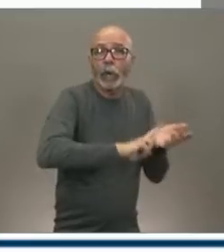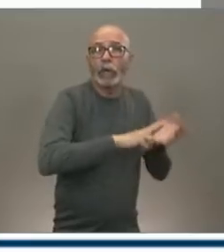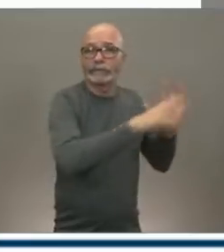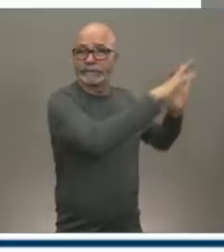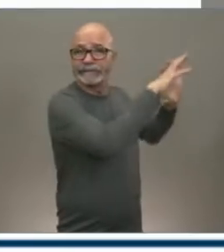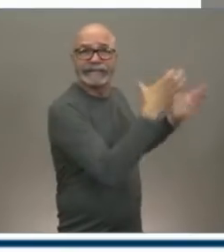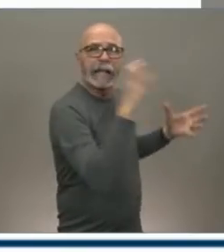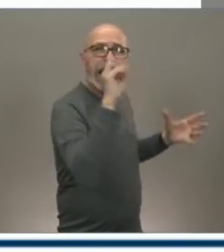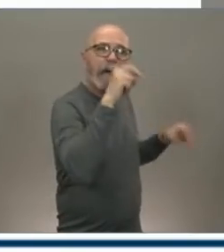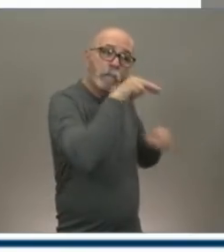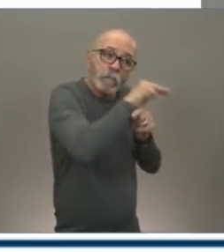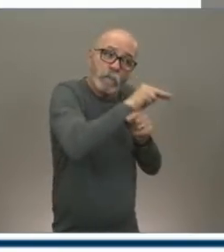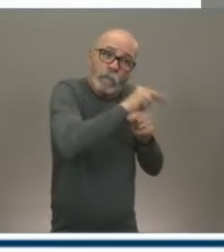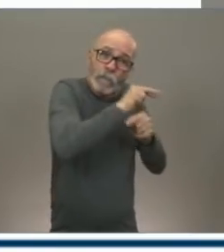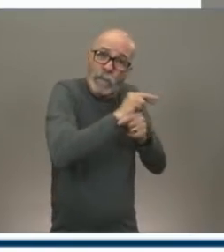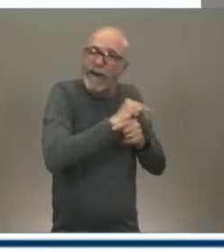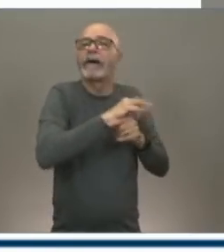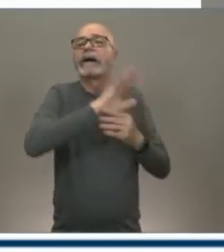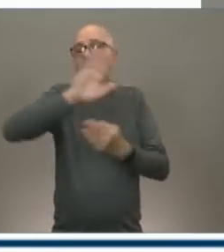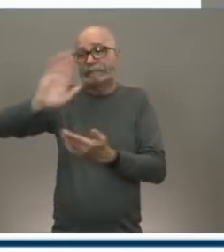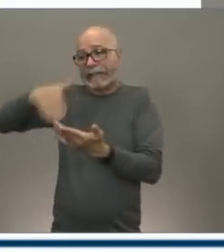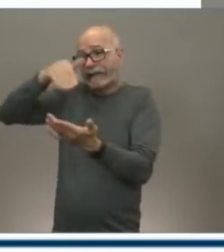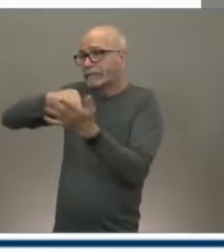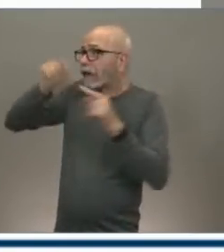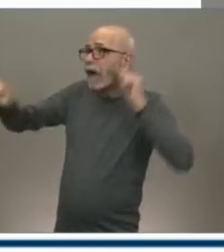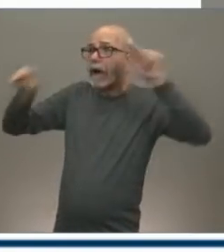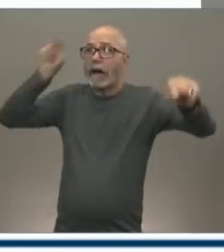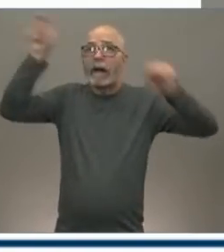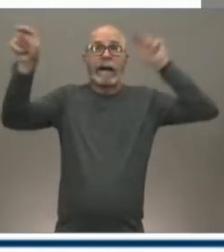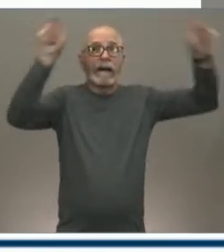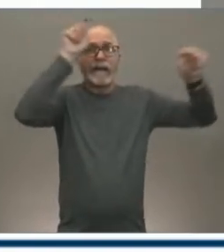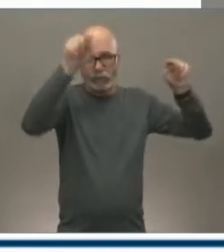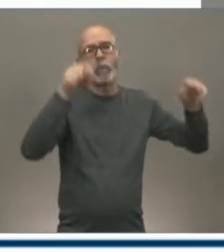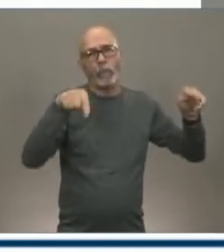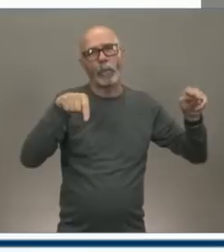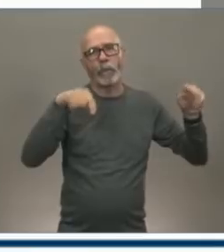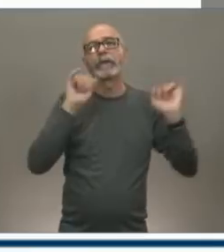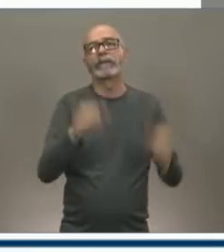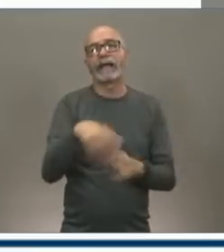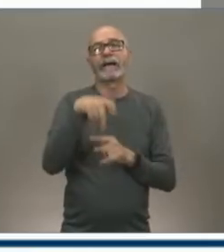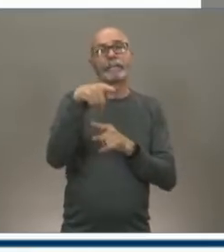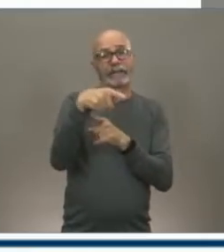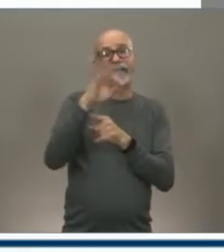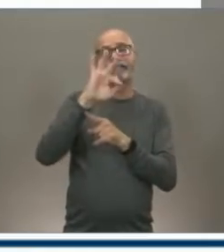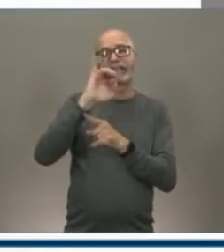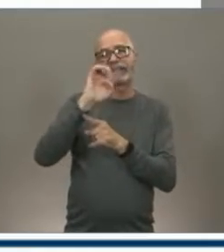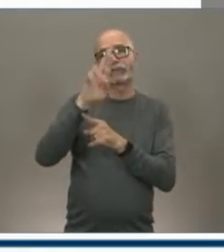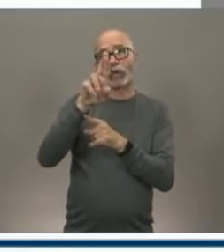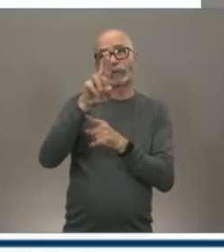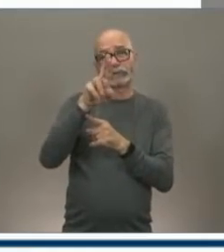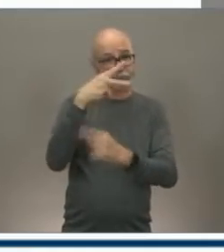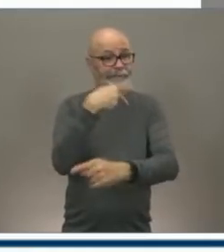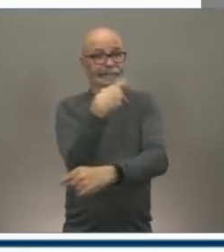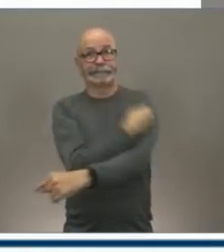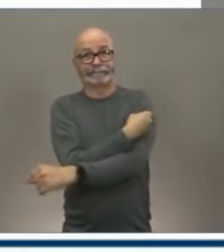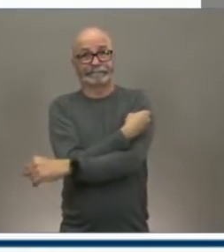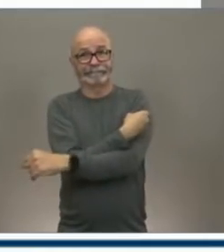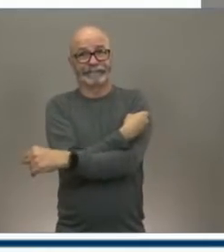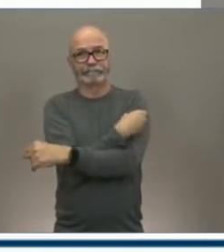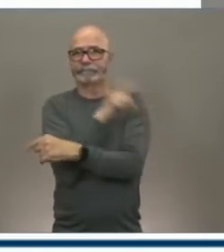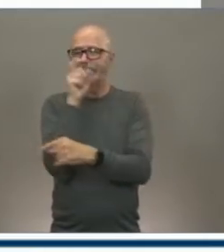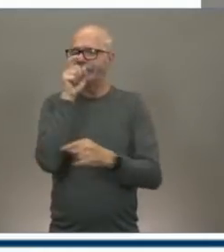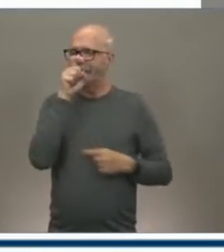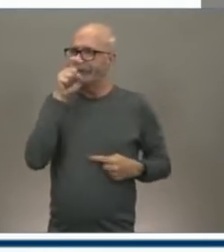central zone as well. The Pfizer vaccine has to be kept at minus 70 degrees and has very specific handling